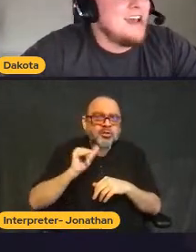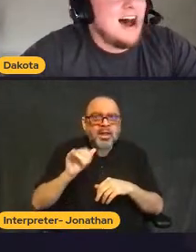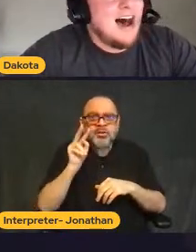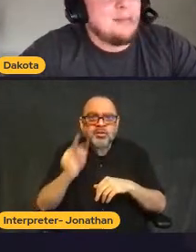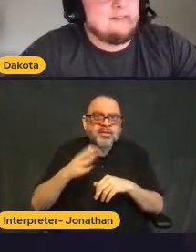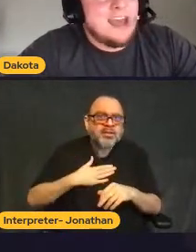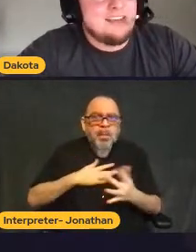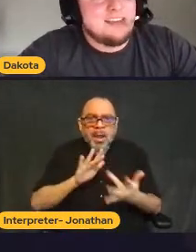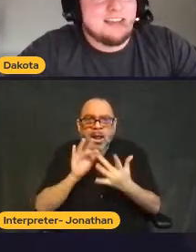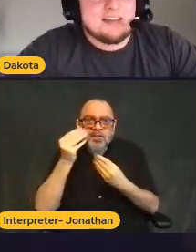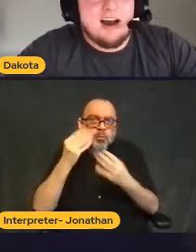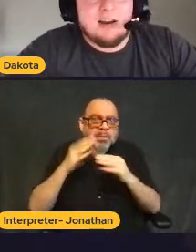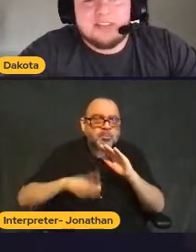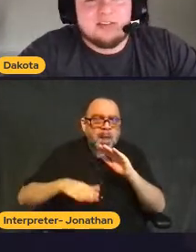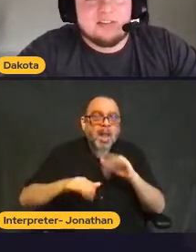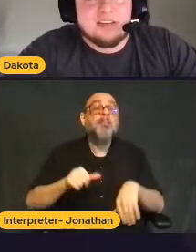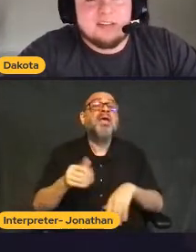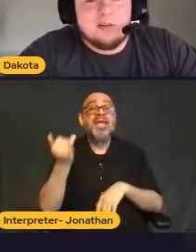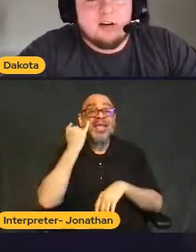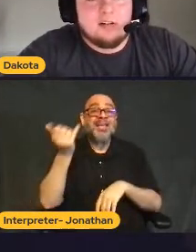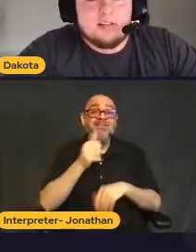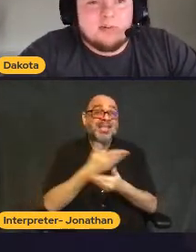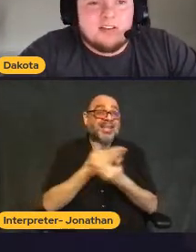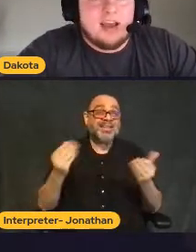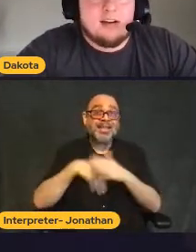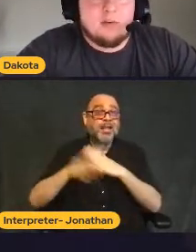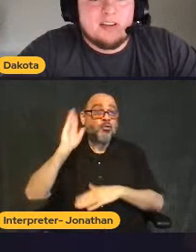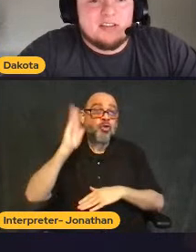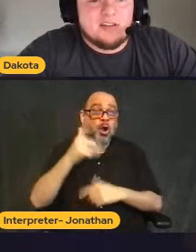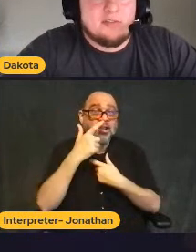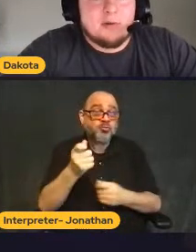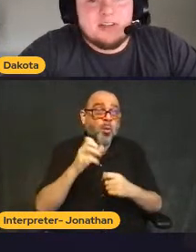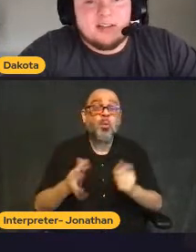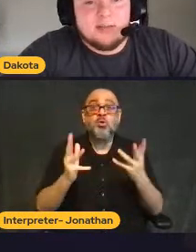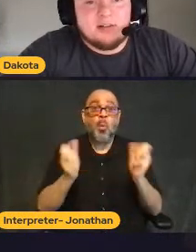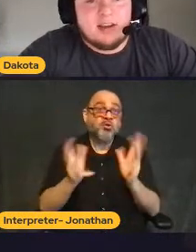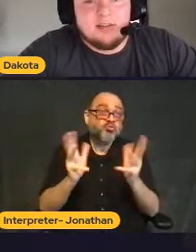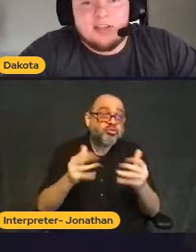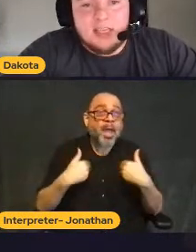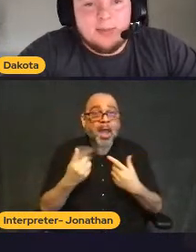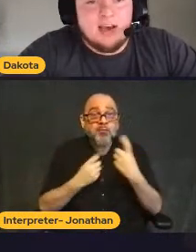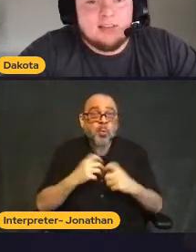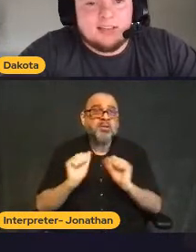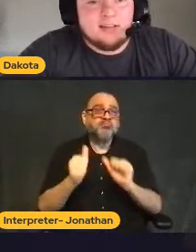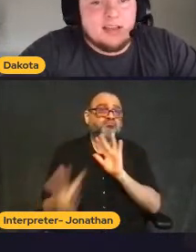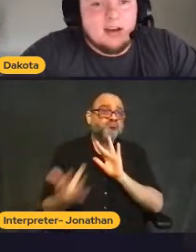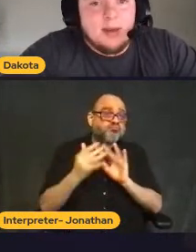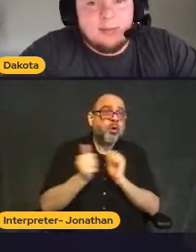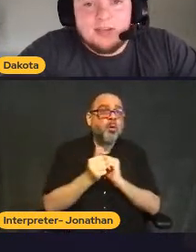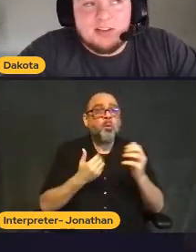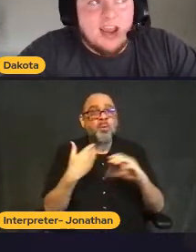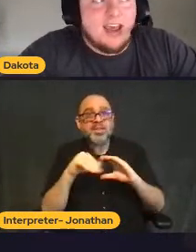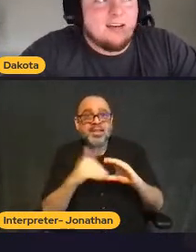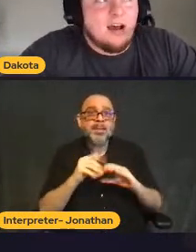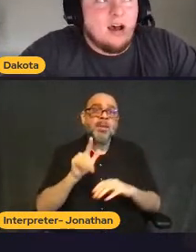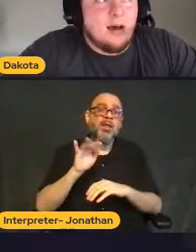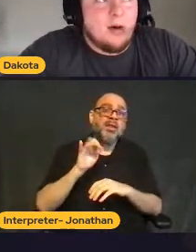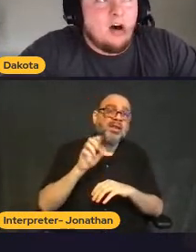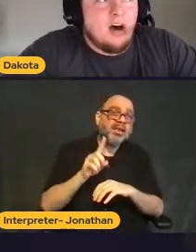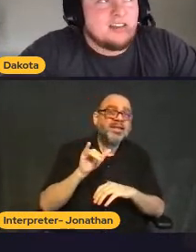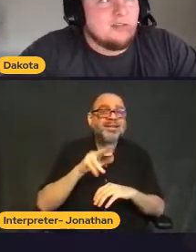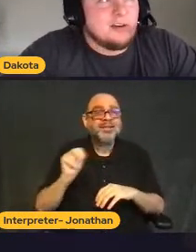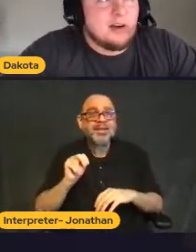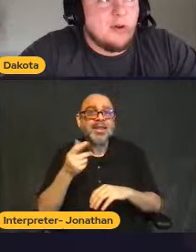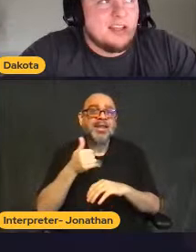the bottom. If anything in the talk was interesting to you at all, or you just want to chat or have questions, you can definitely reach out to me directly via email, LinkedIn, or GitHub. Happy to chat.